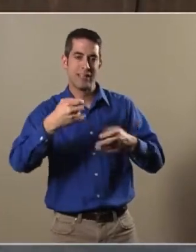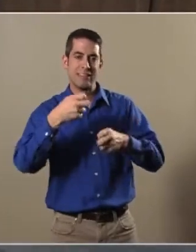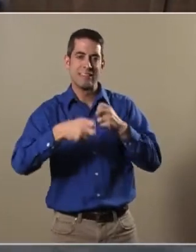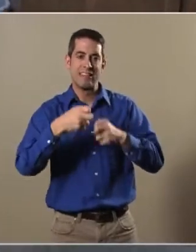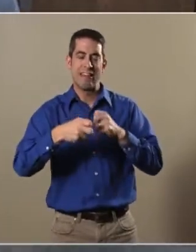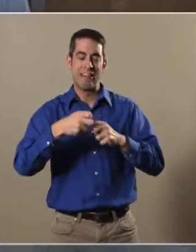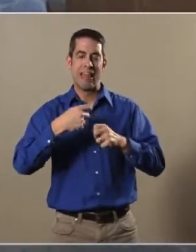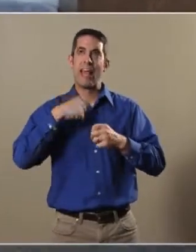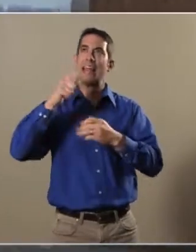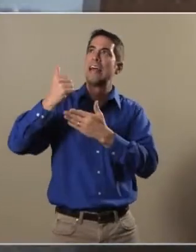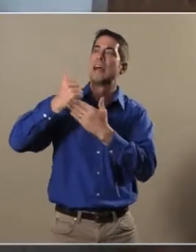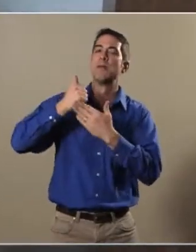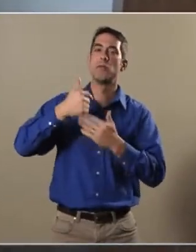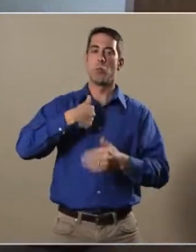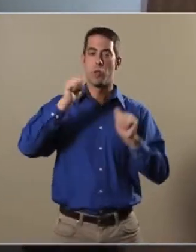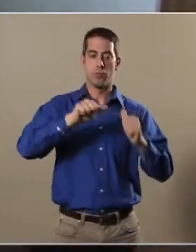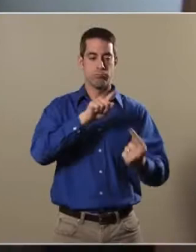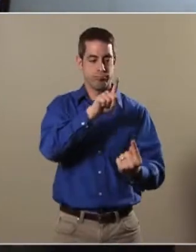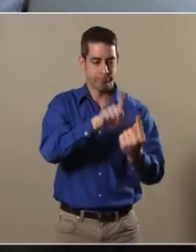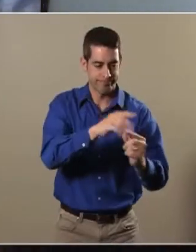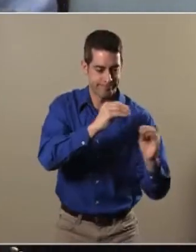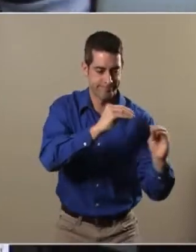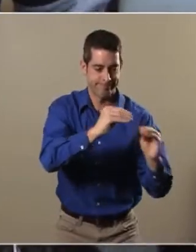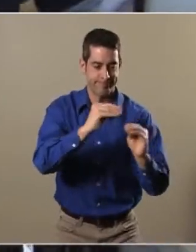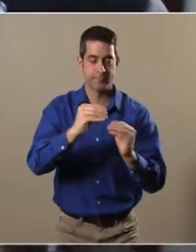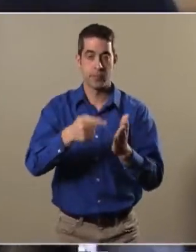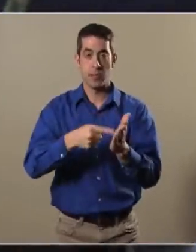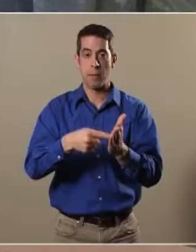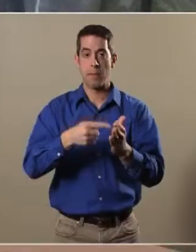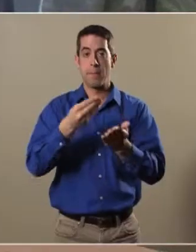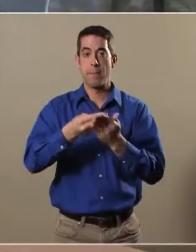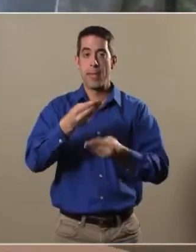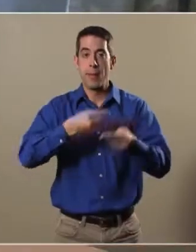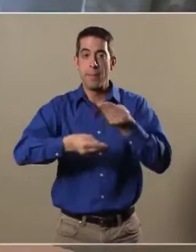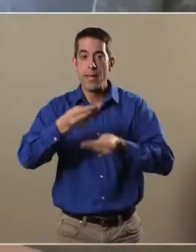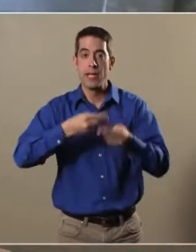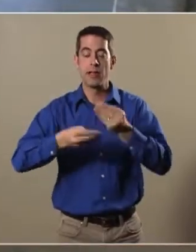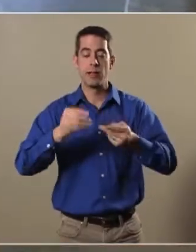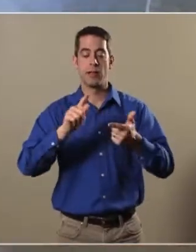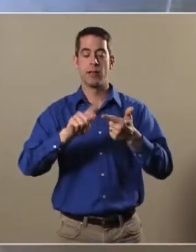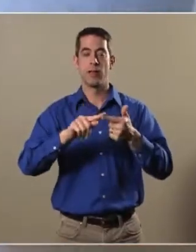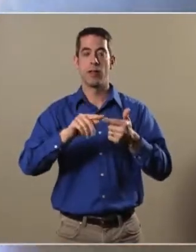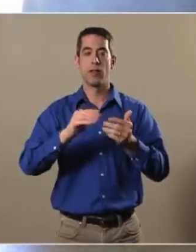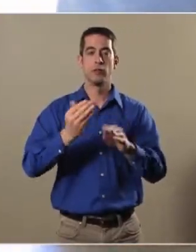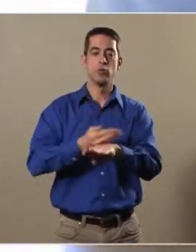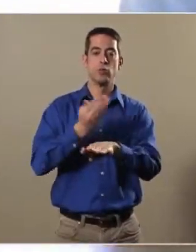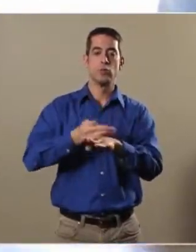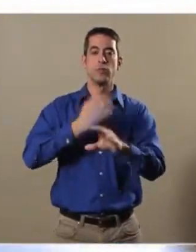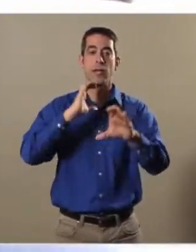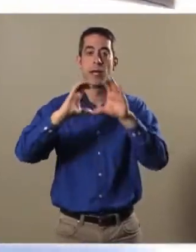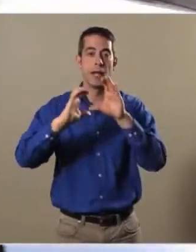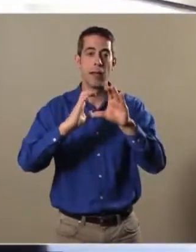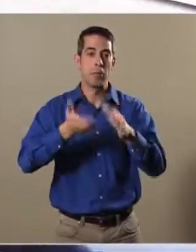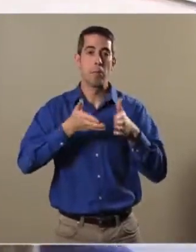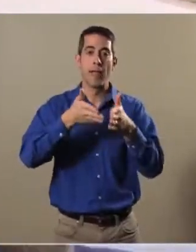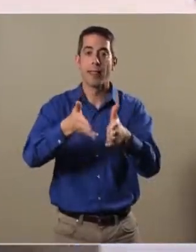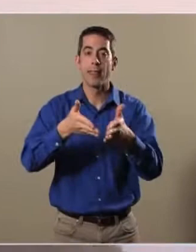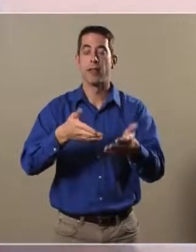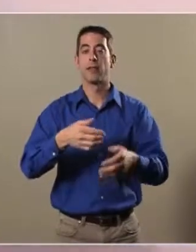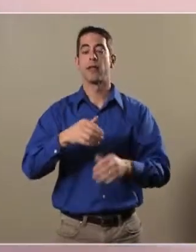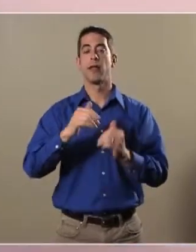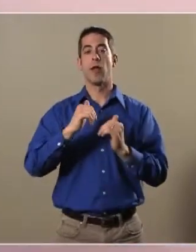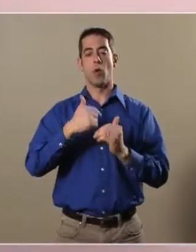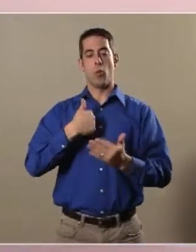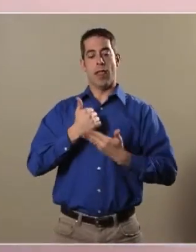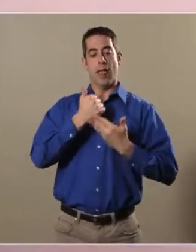like personal and household management, money management, and communication. These skills can be a major factor for the consumer remaining in his or